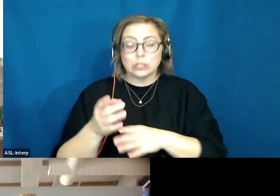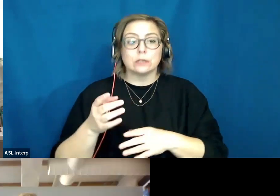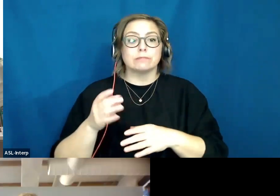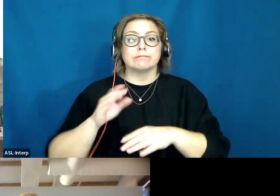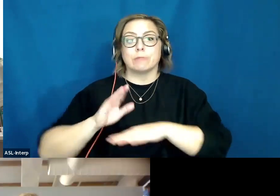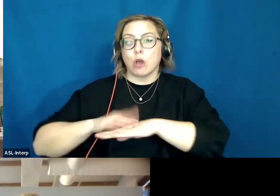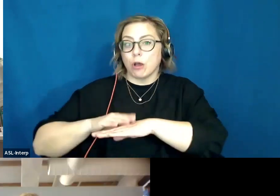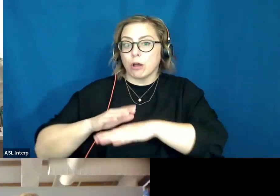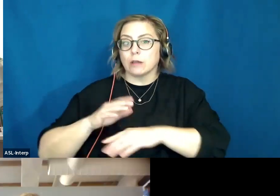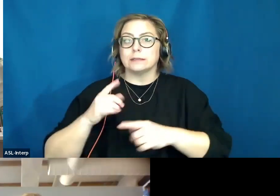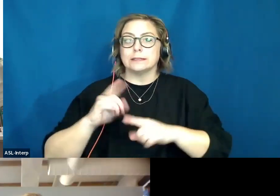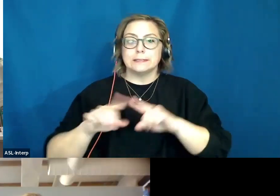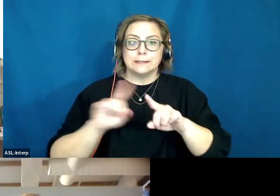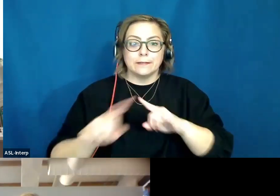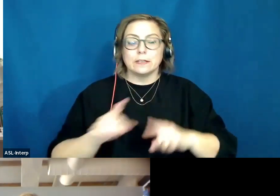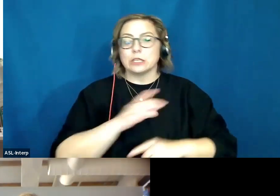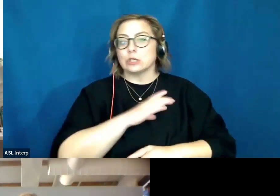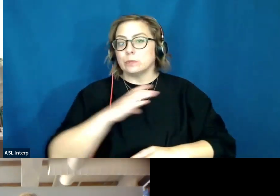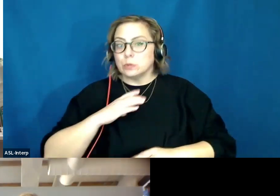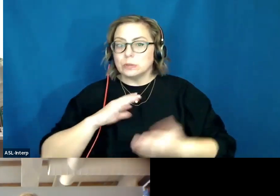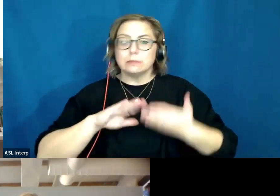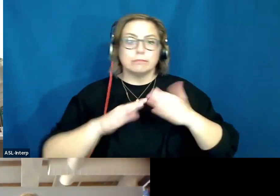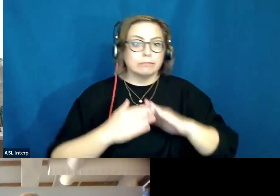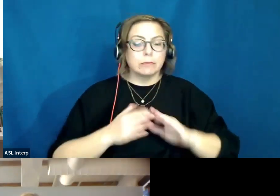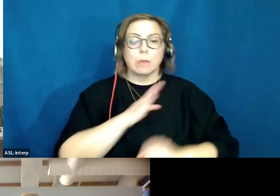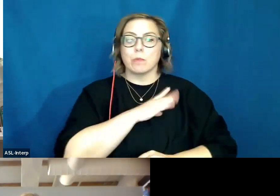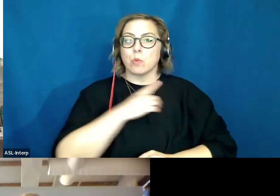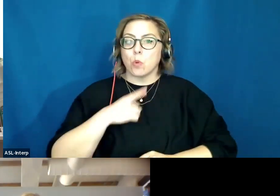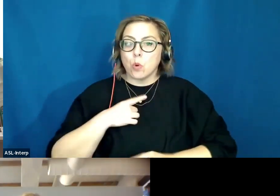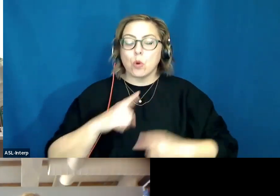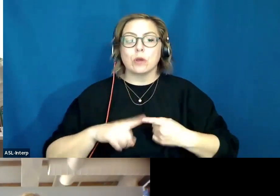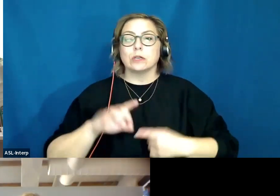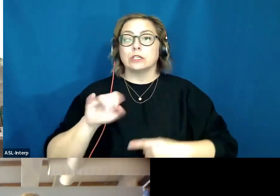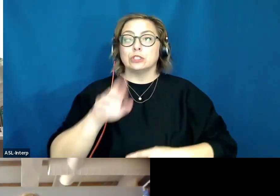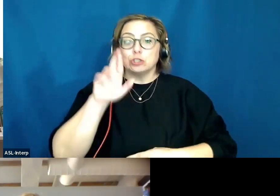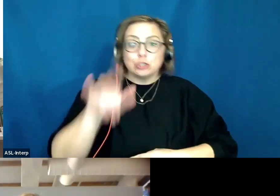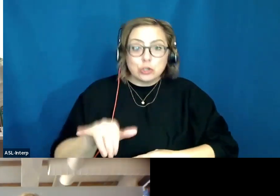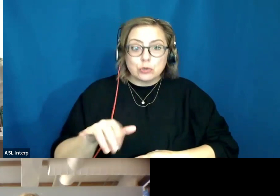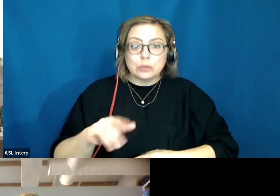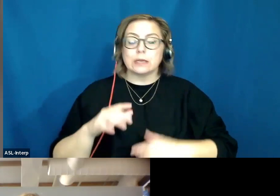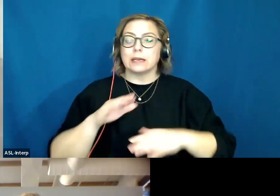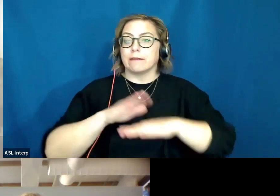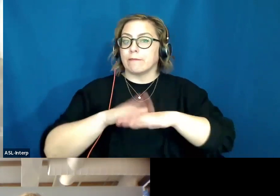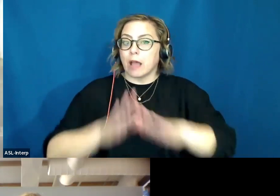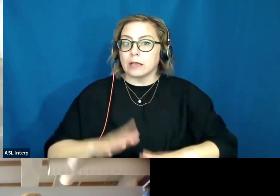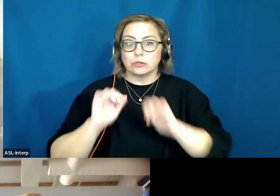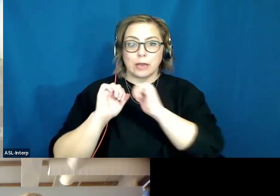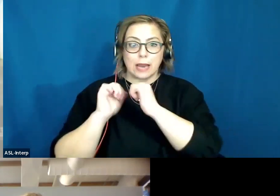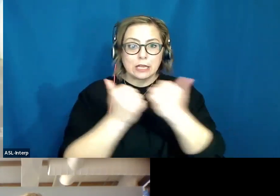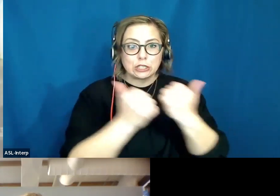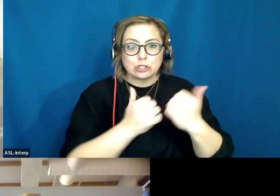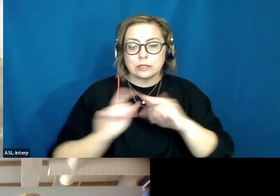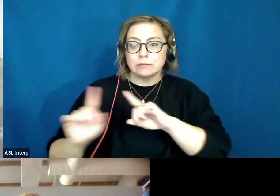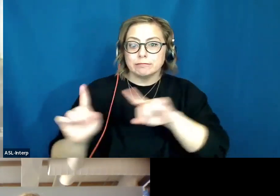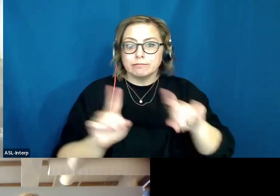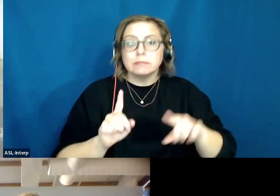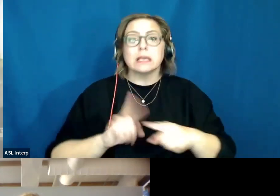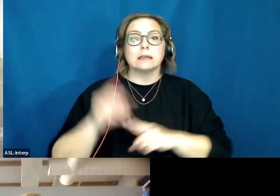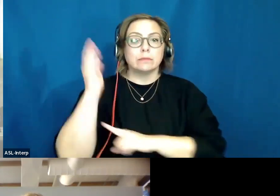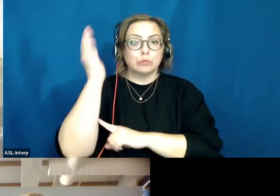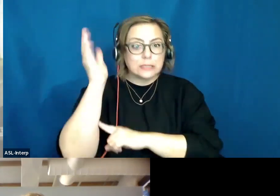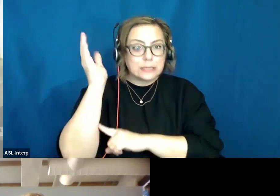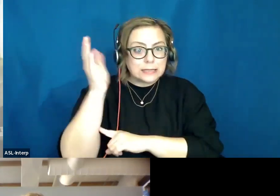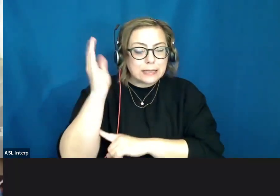on numerous arts and community boards, been a juror and advisor for agencies across the country, and presented at conferences in Canada